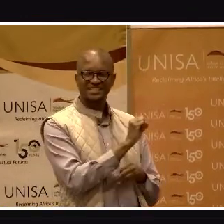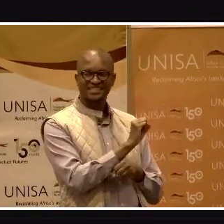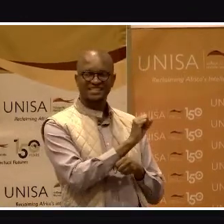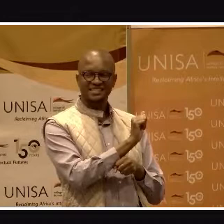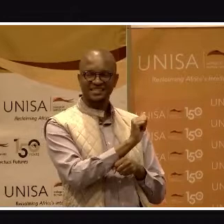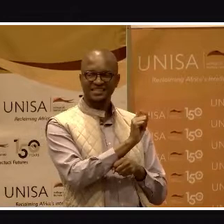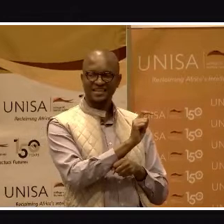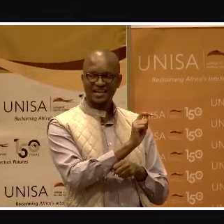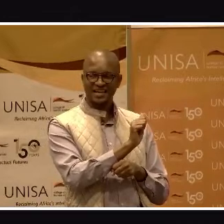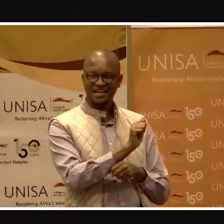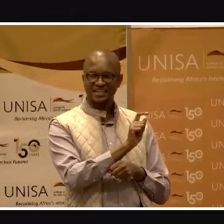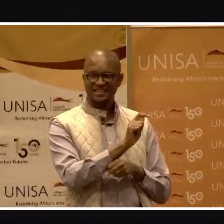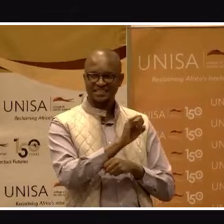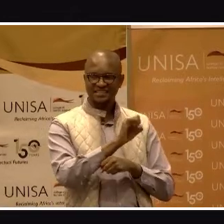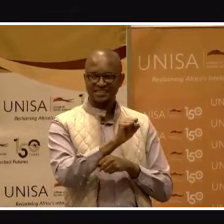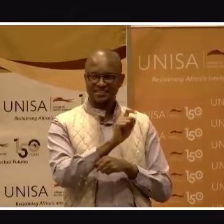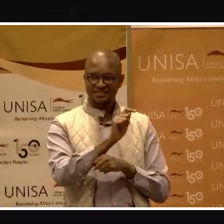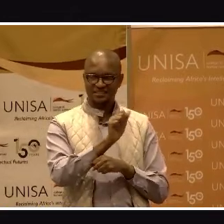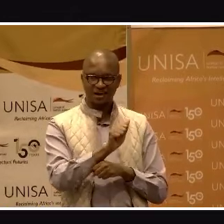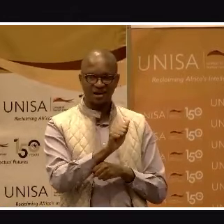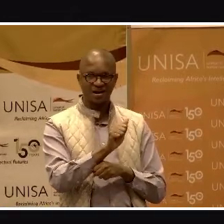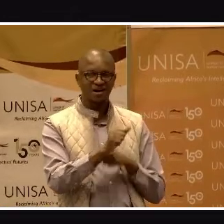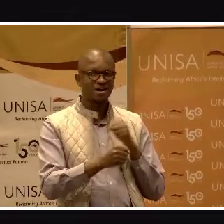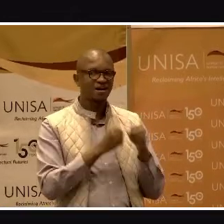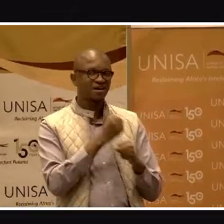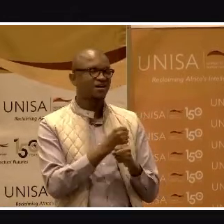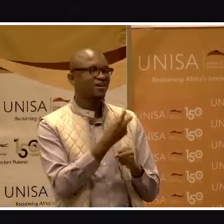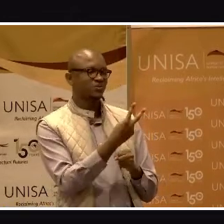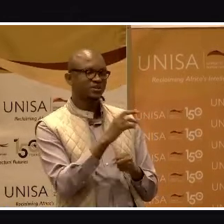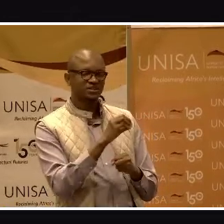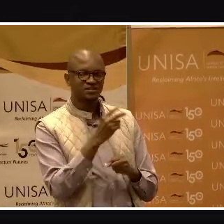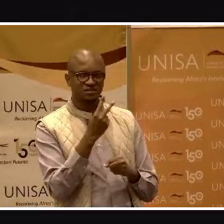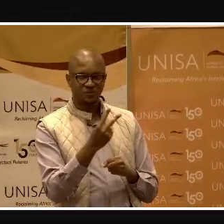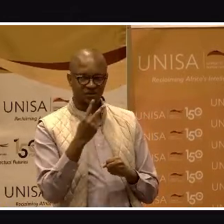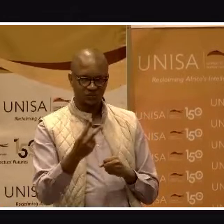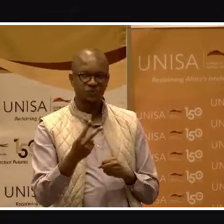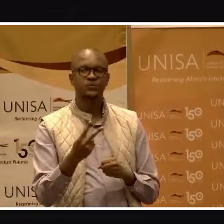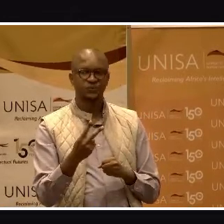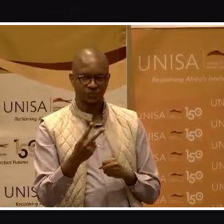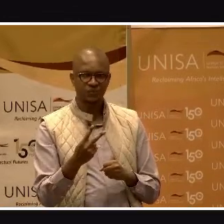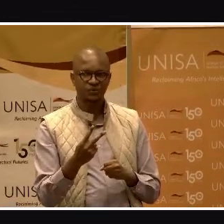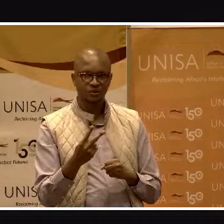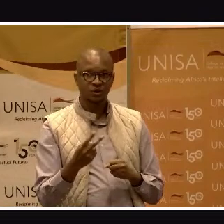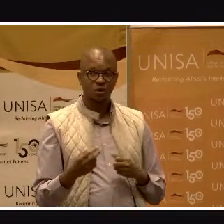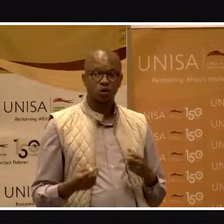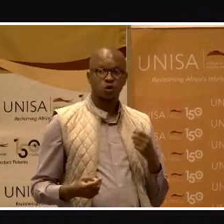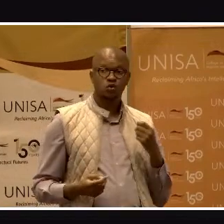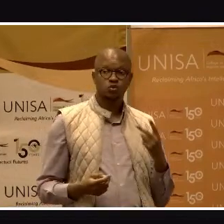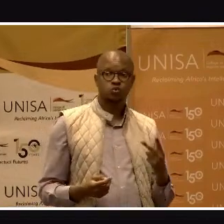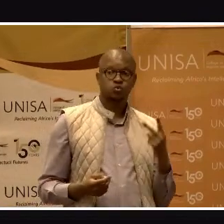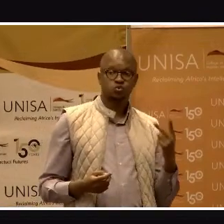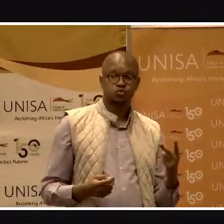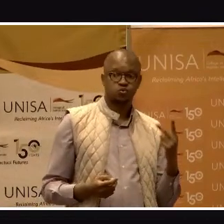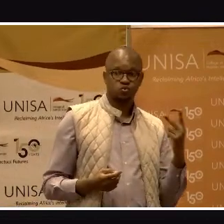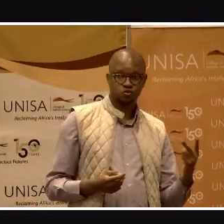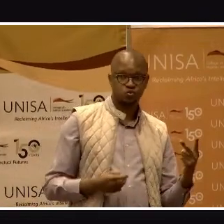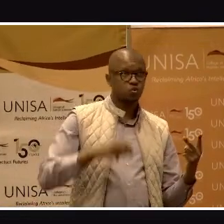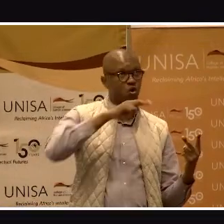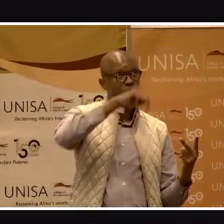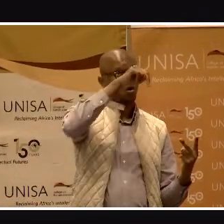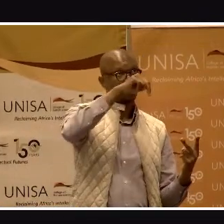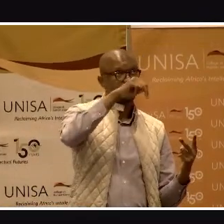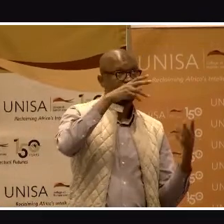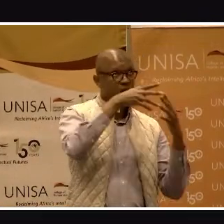2022. They said in North Central America, we have 222 languages that